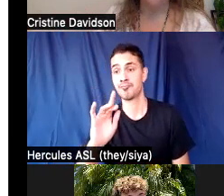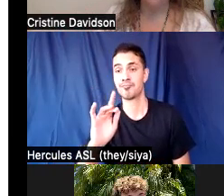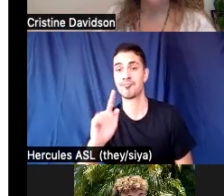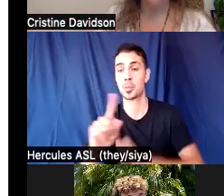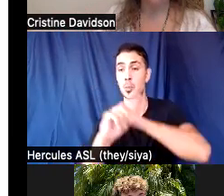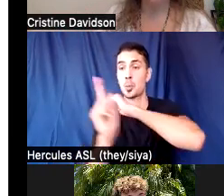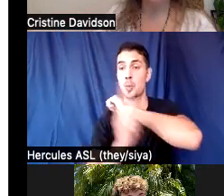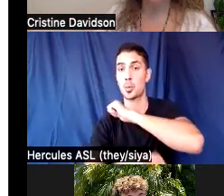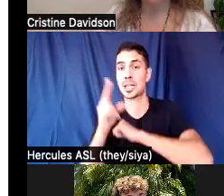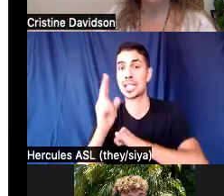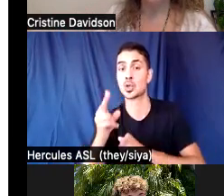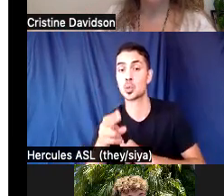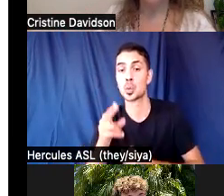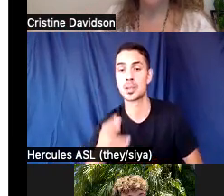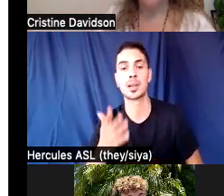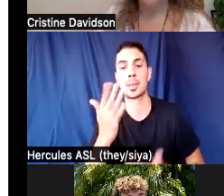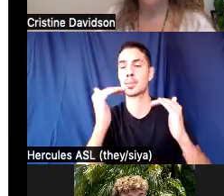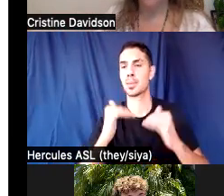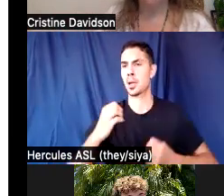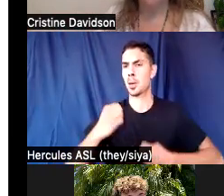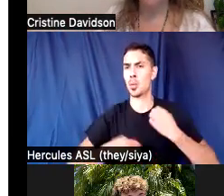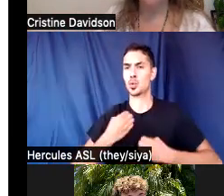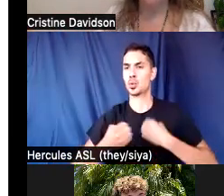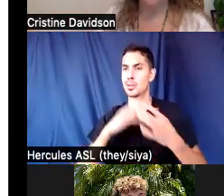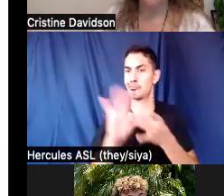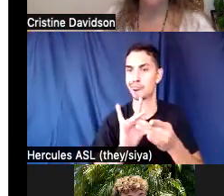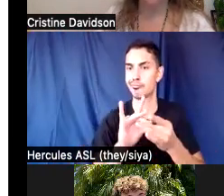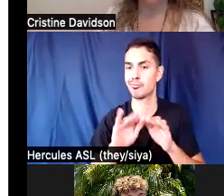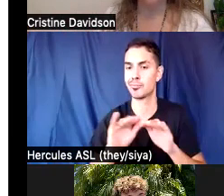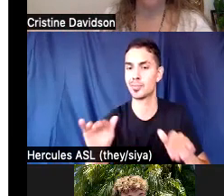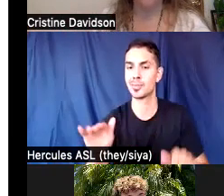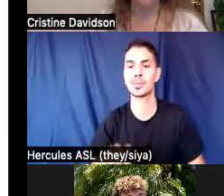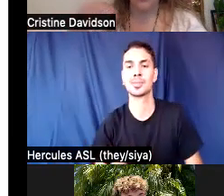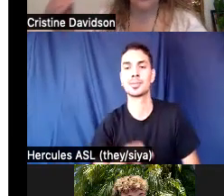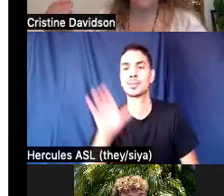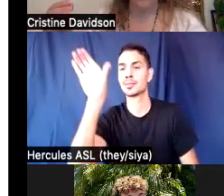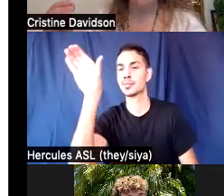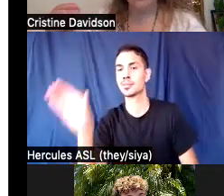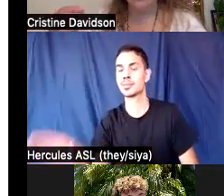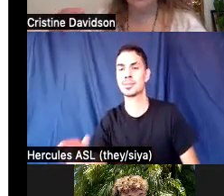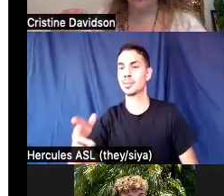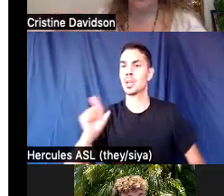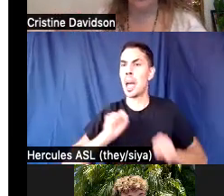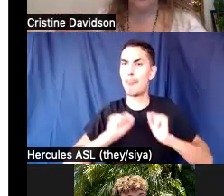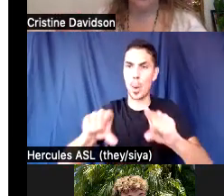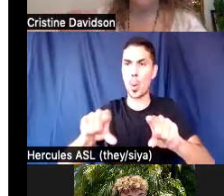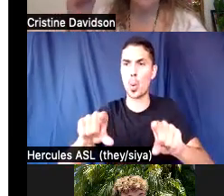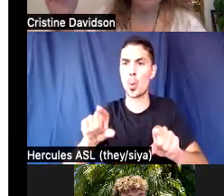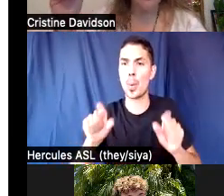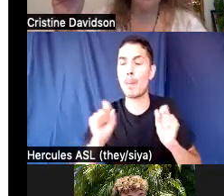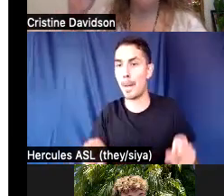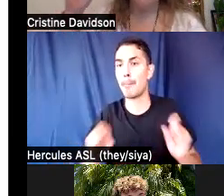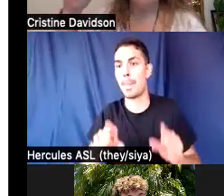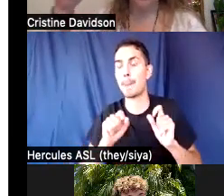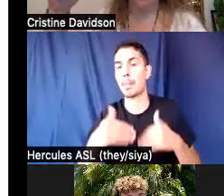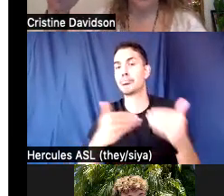Emotional congruence with children, high degree of impulsivity. So, as you can see, all of these things are really, some